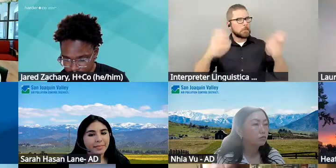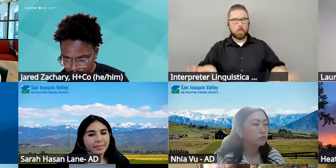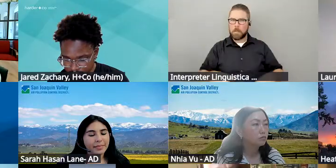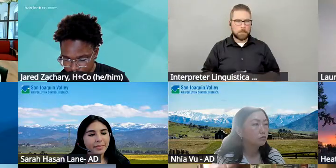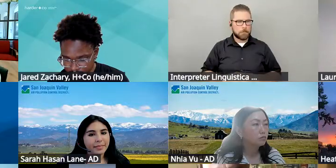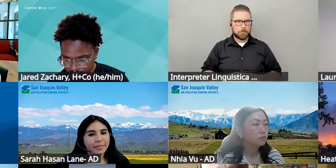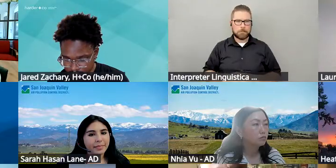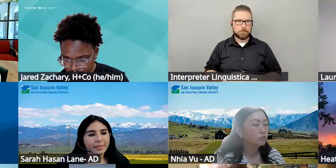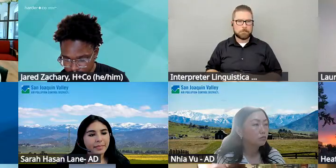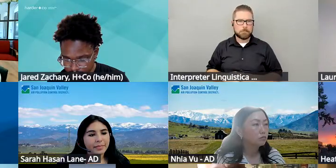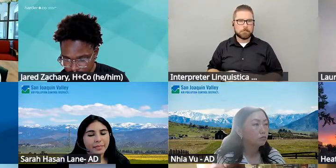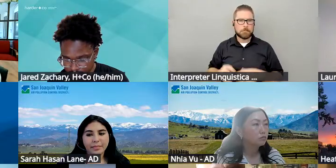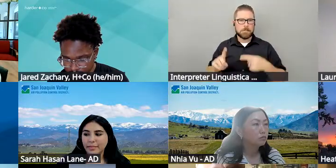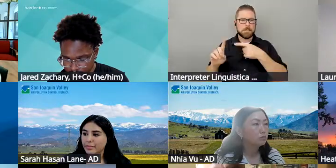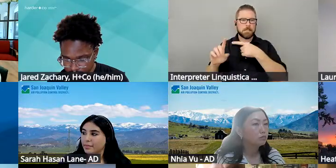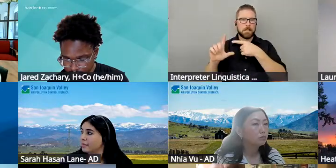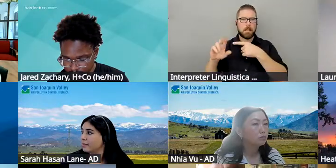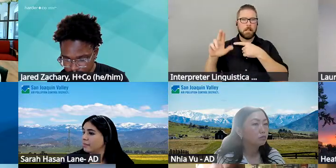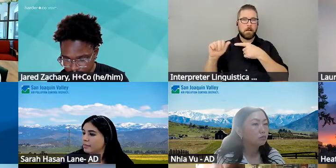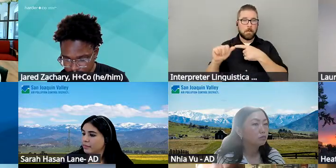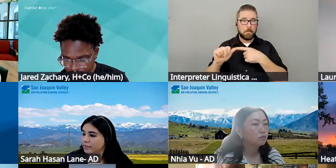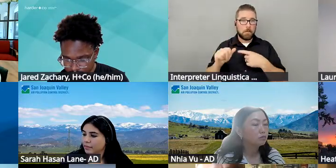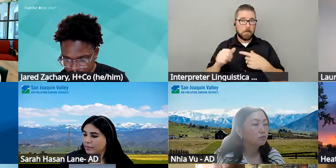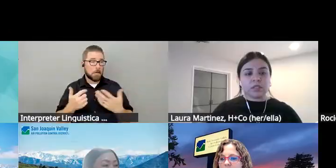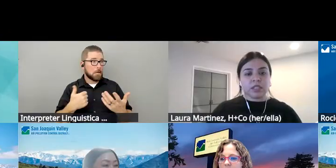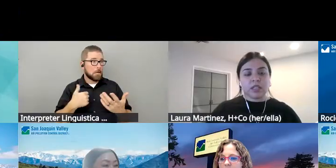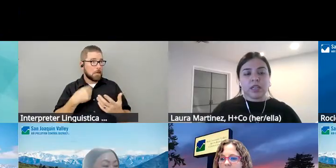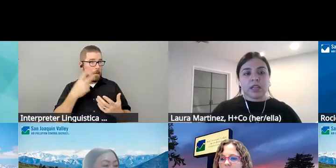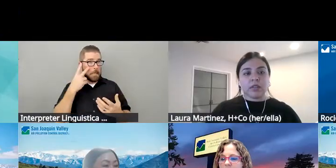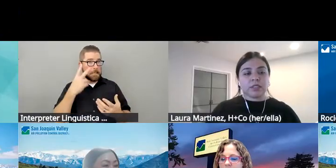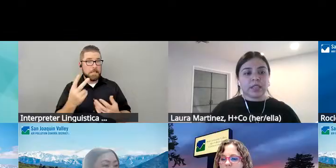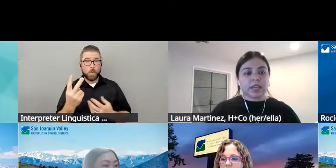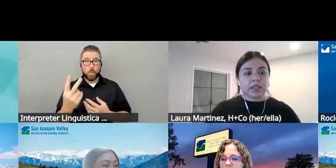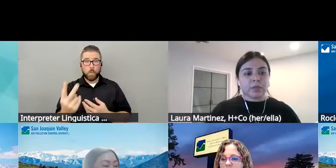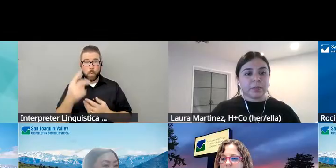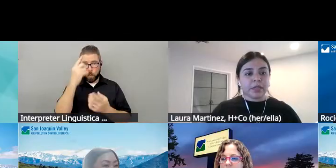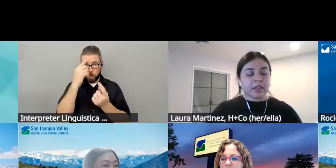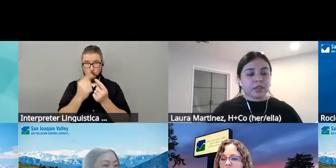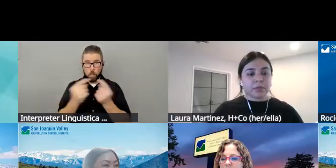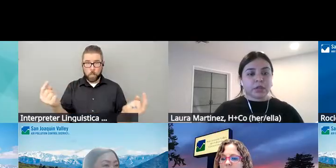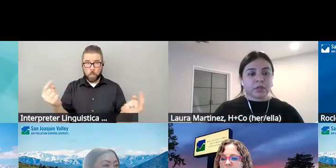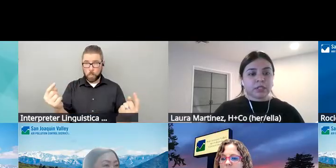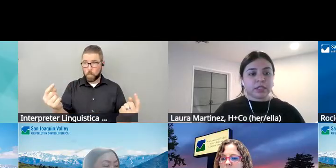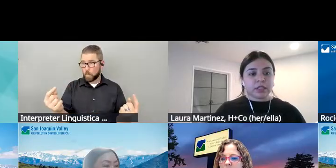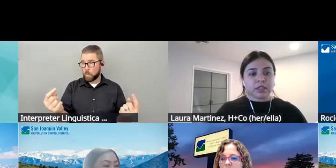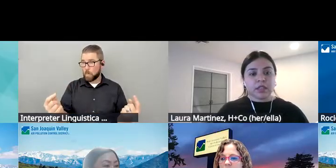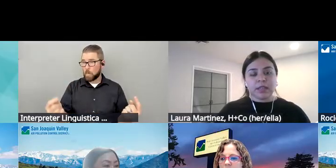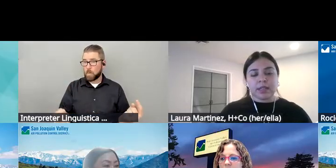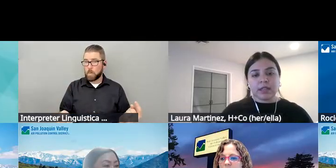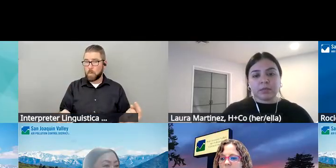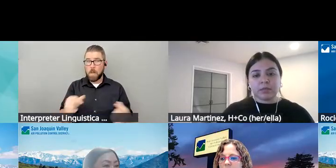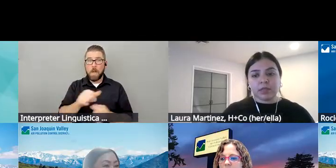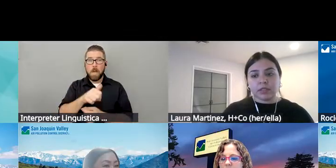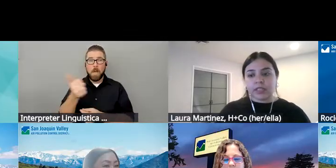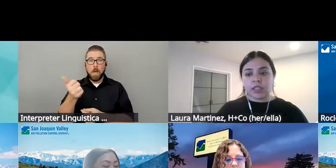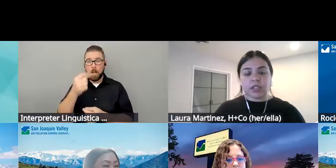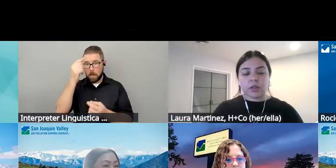I do see that we have 2 people who opposed. I don't see anybody else opposing.